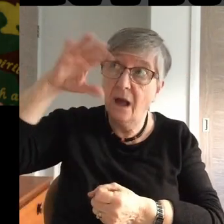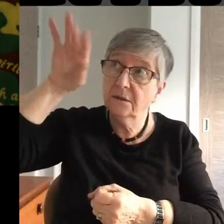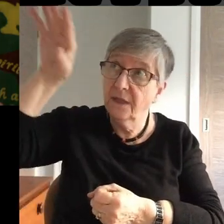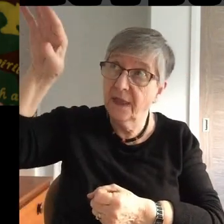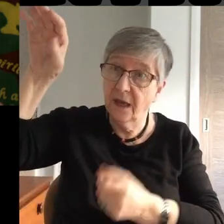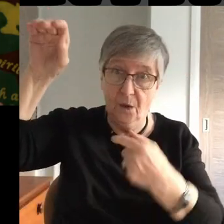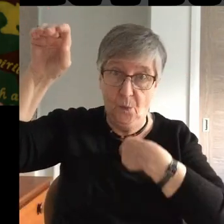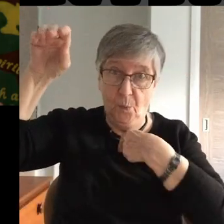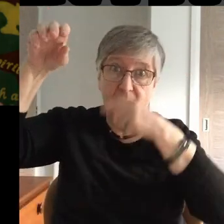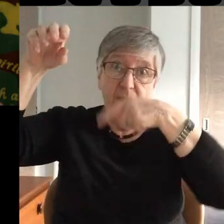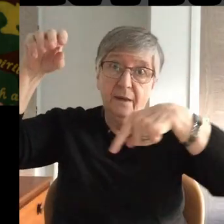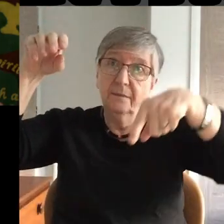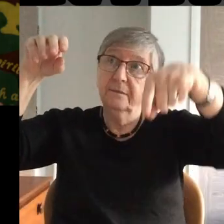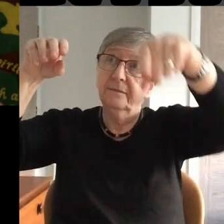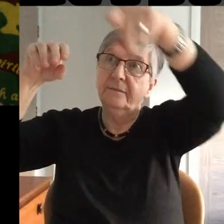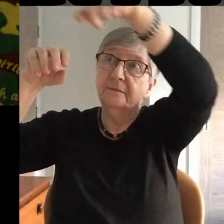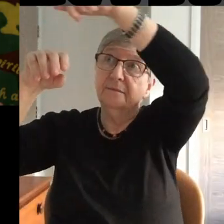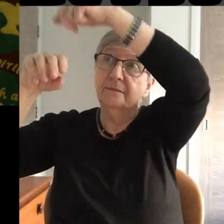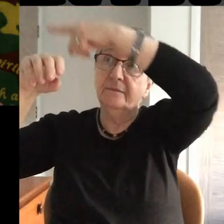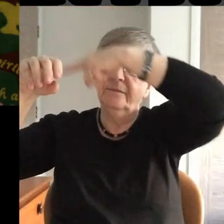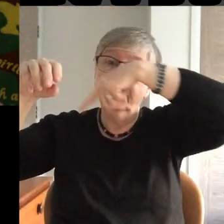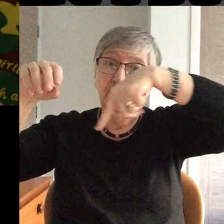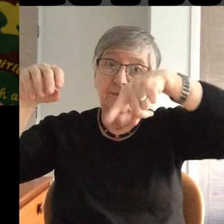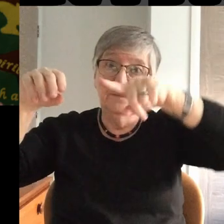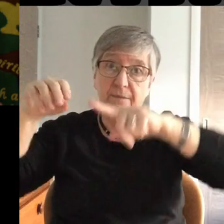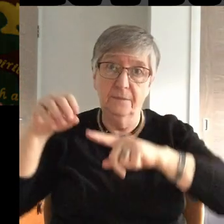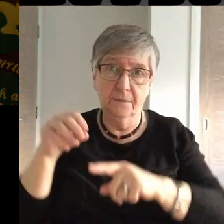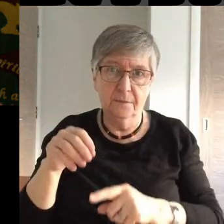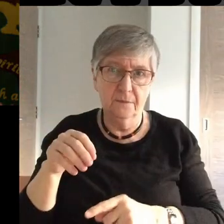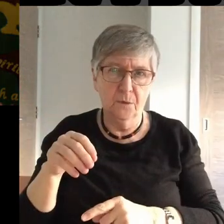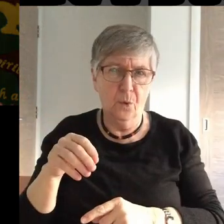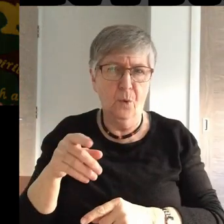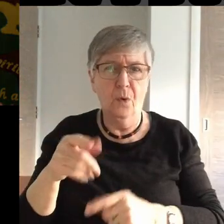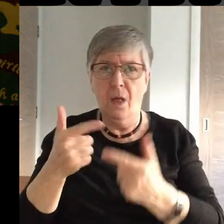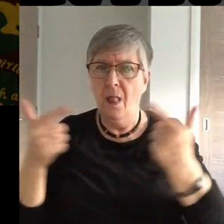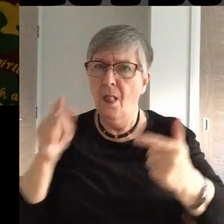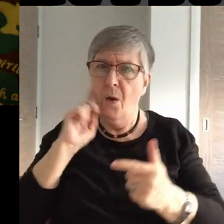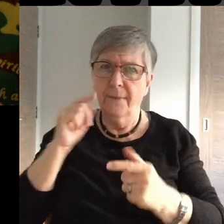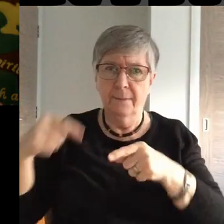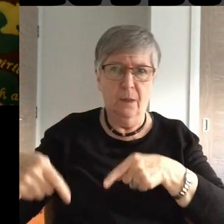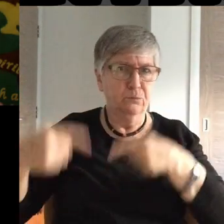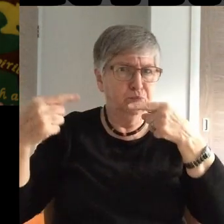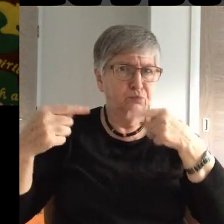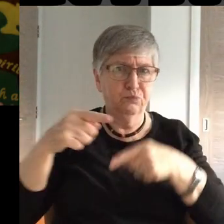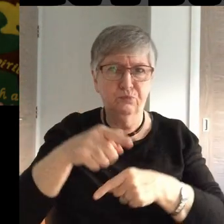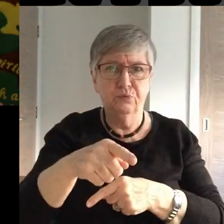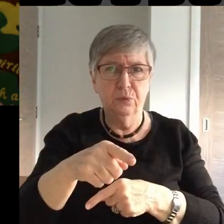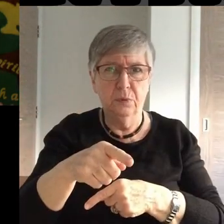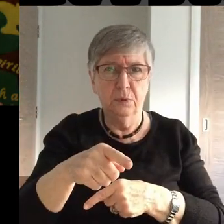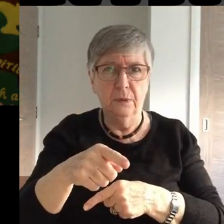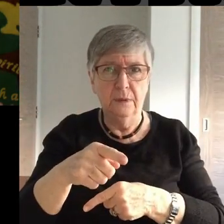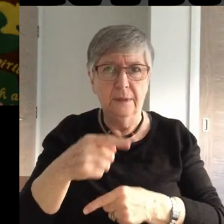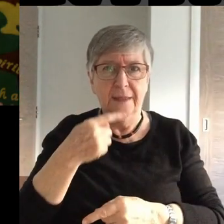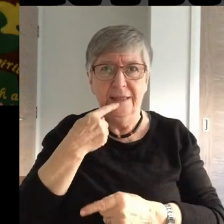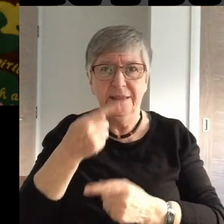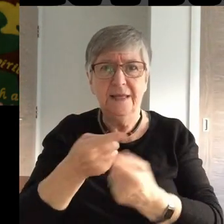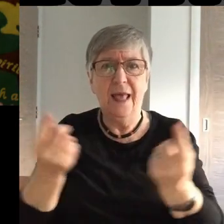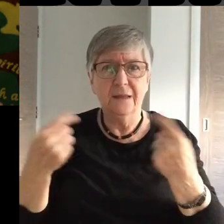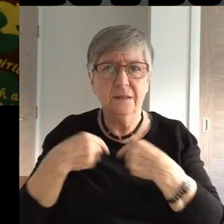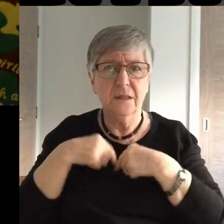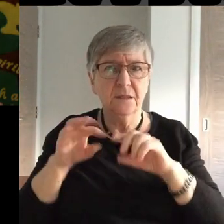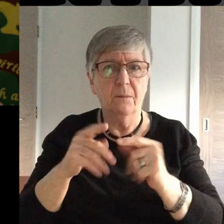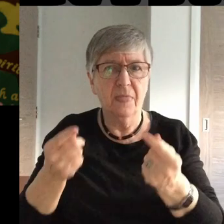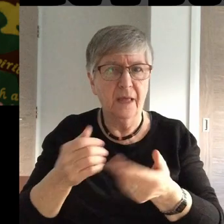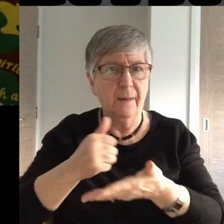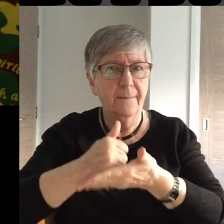sun. And I think the opposition to his revolutionary theory back then tells us